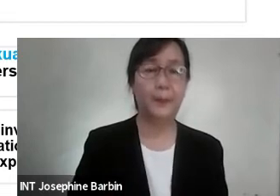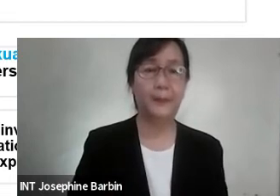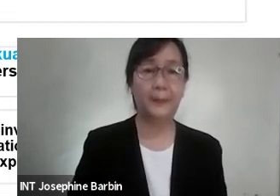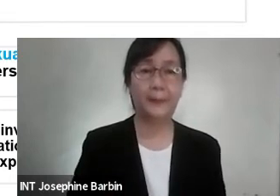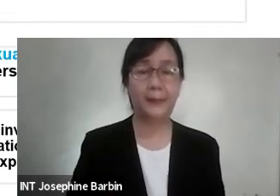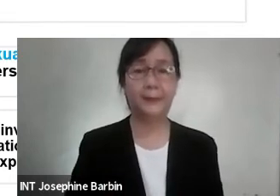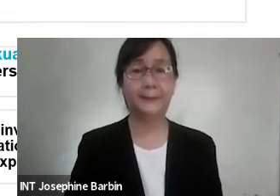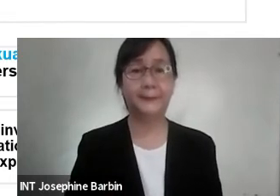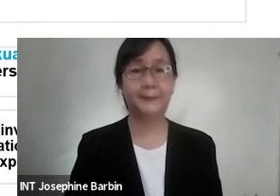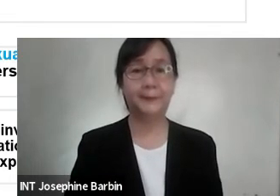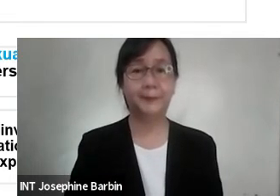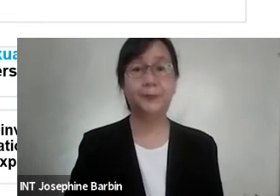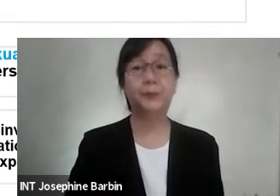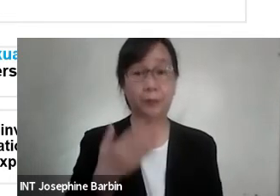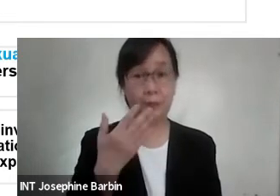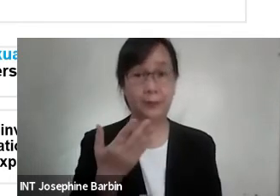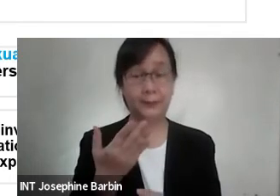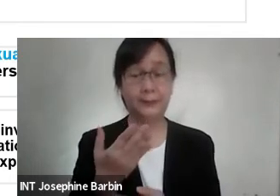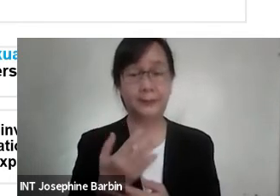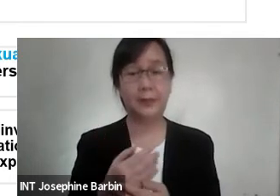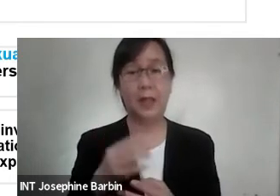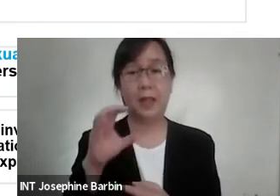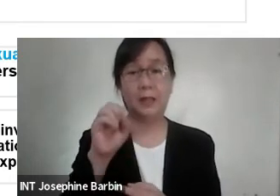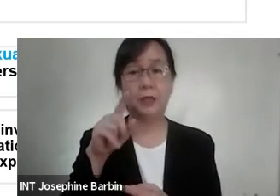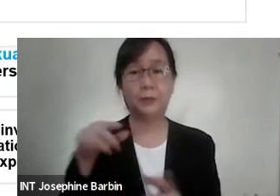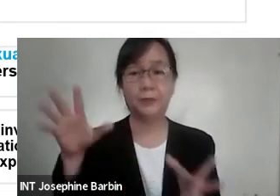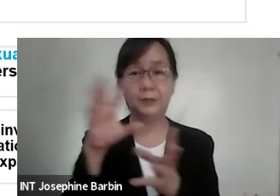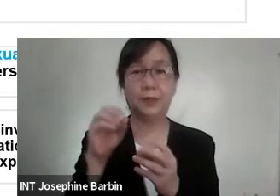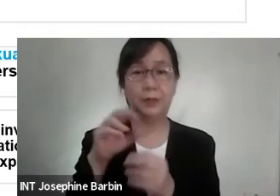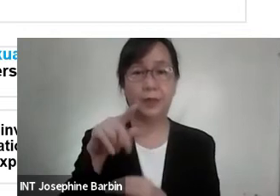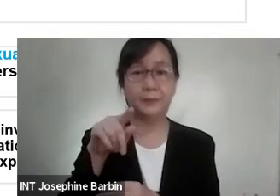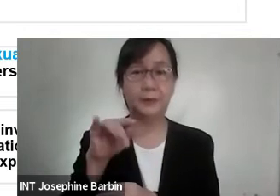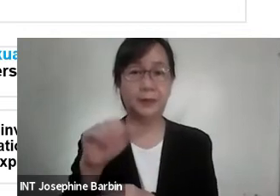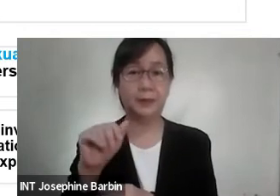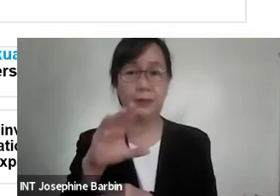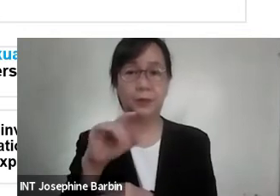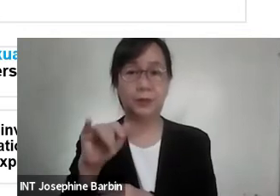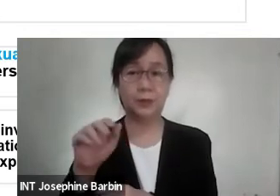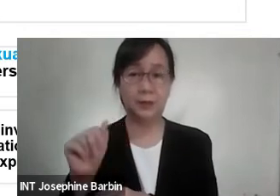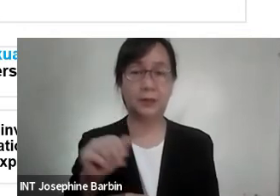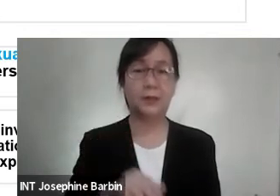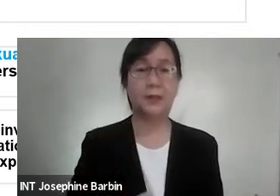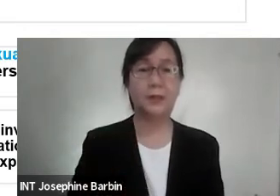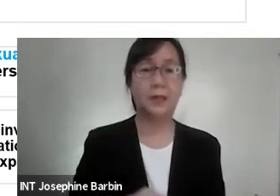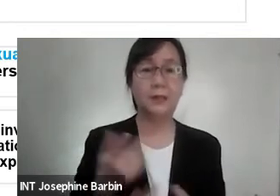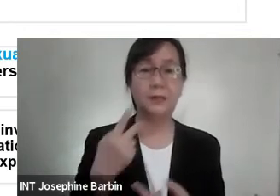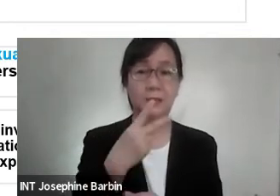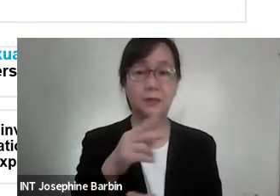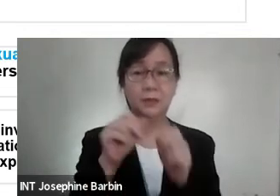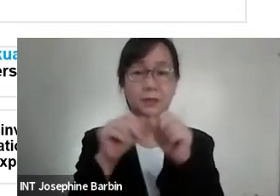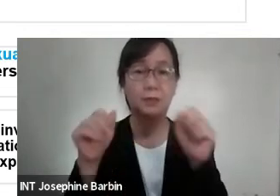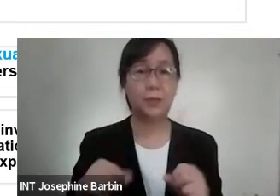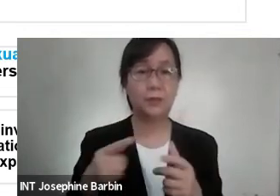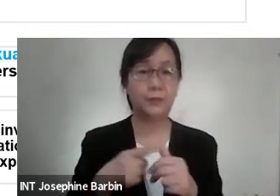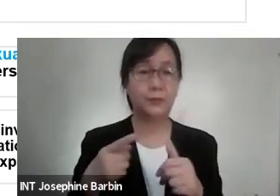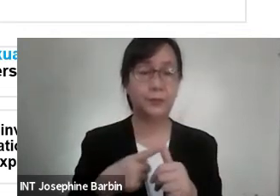So this is the synopsis of the IPA, right? Actually, as you can see on the screen, the first